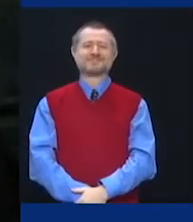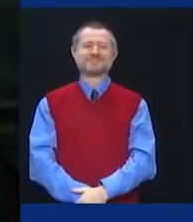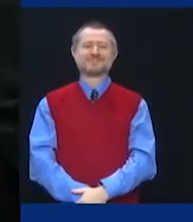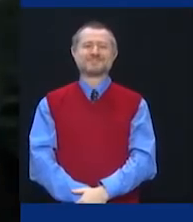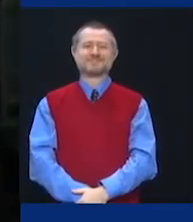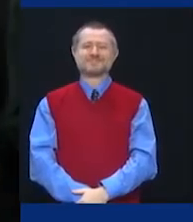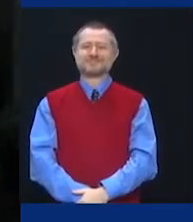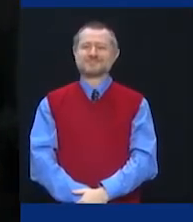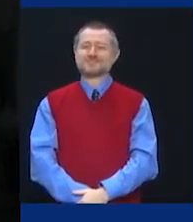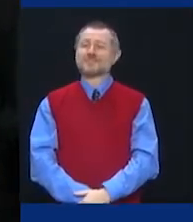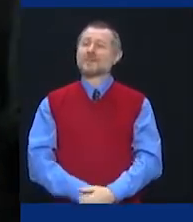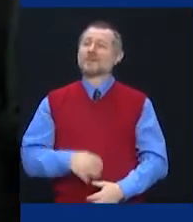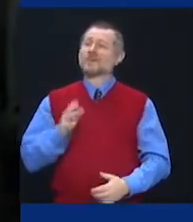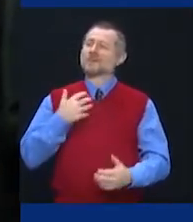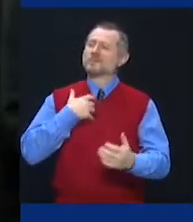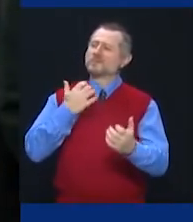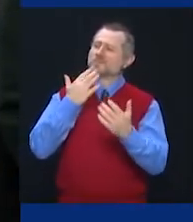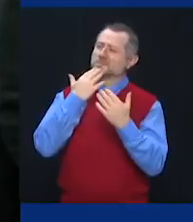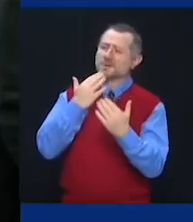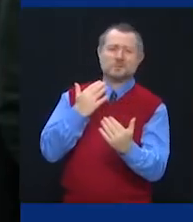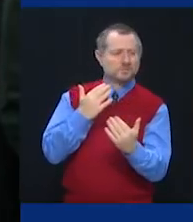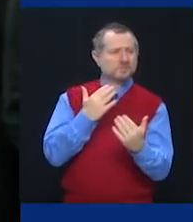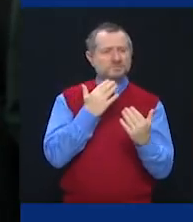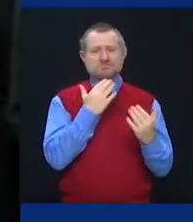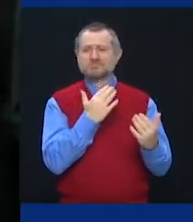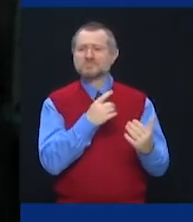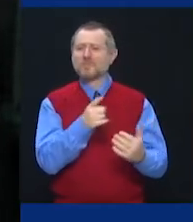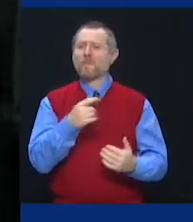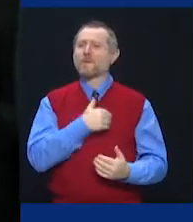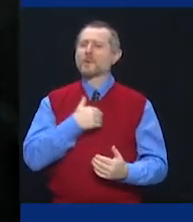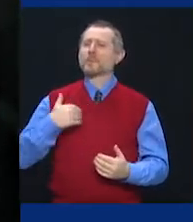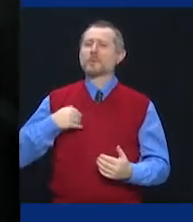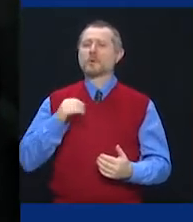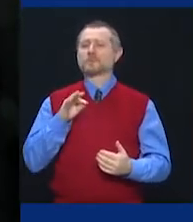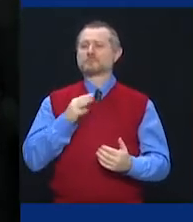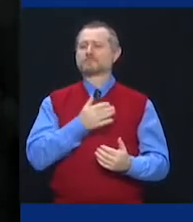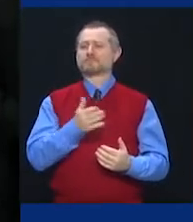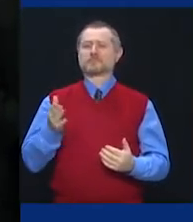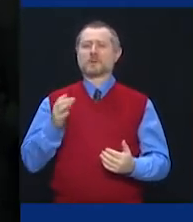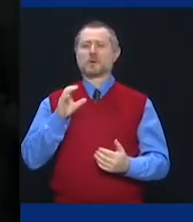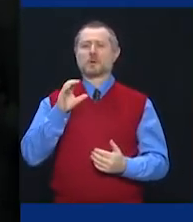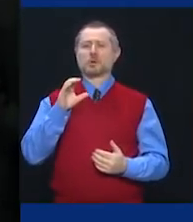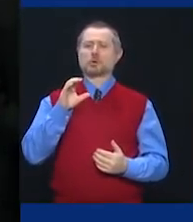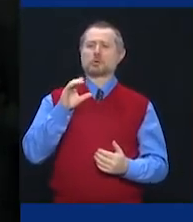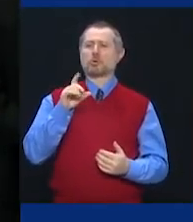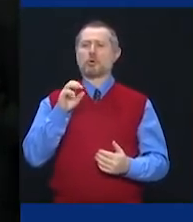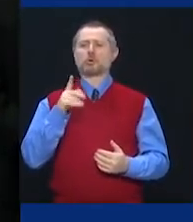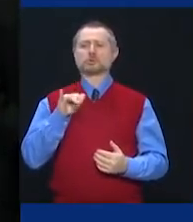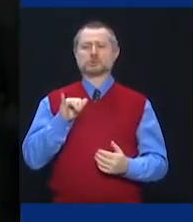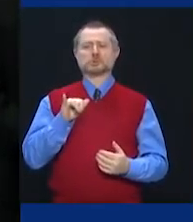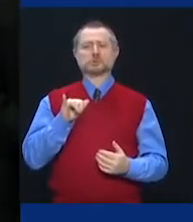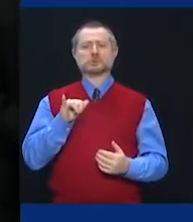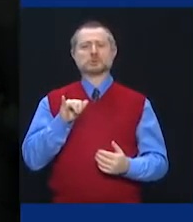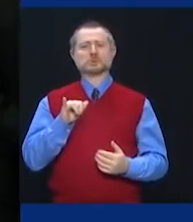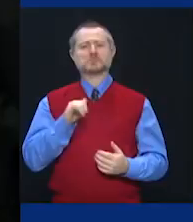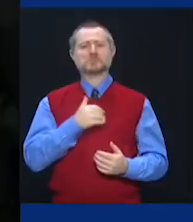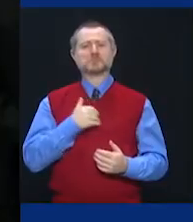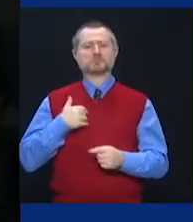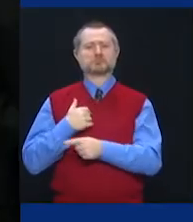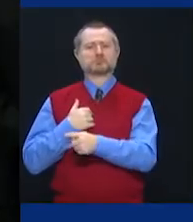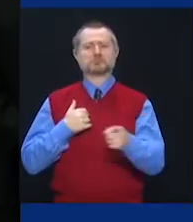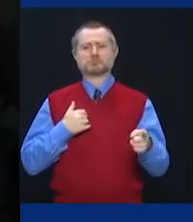And I want to thank the members of the clergy who are here, who are making a very powerful statement